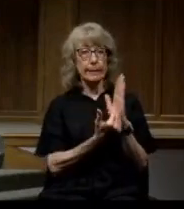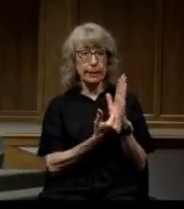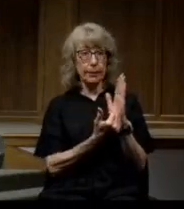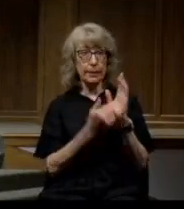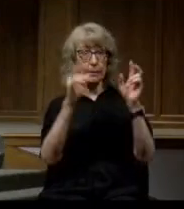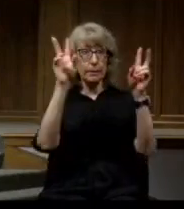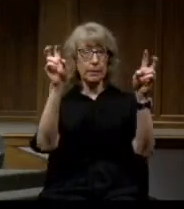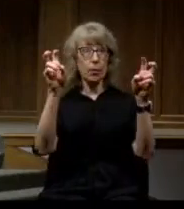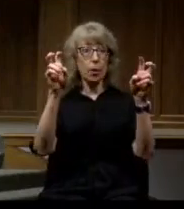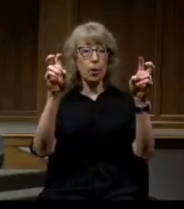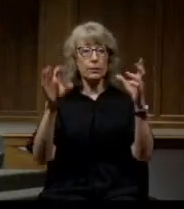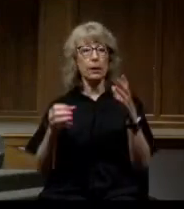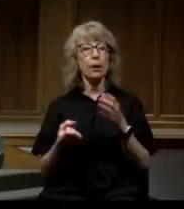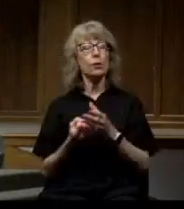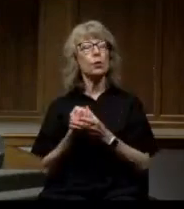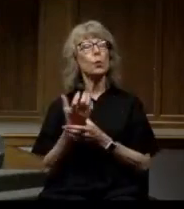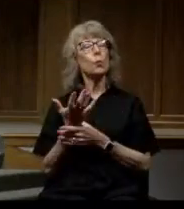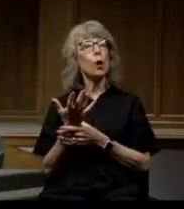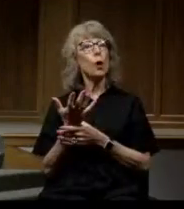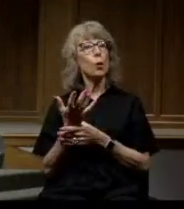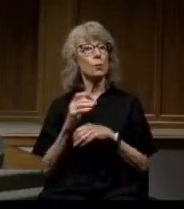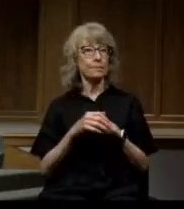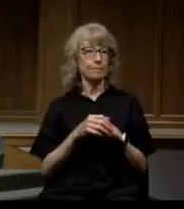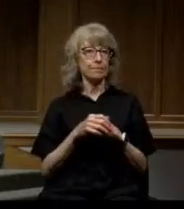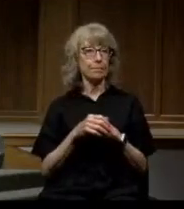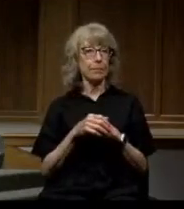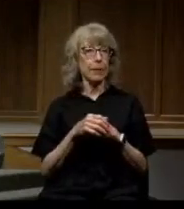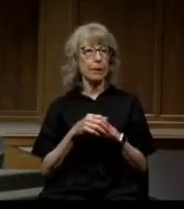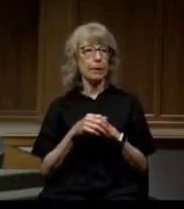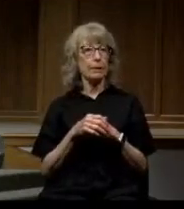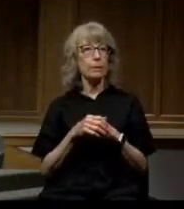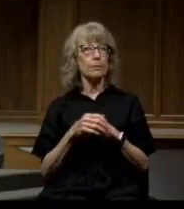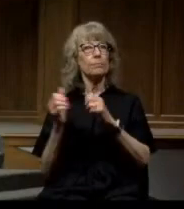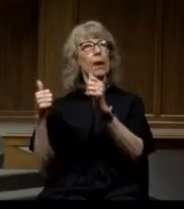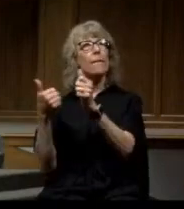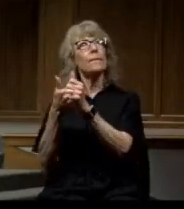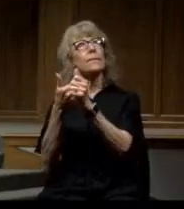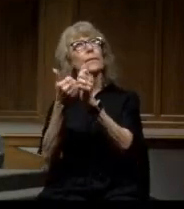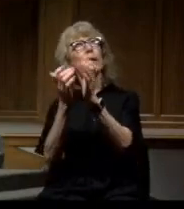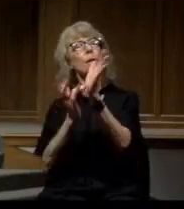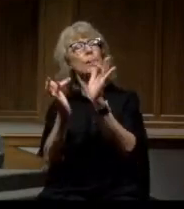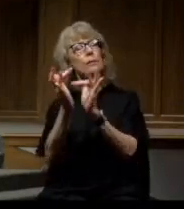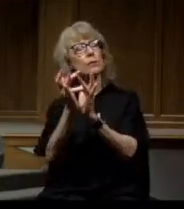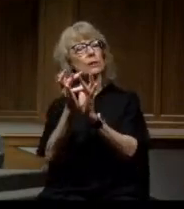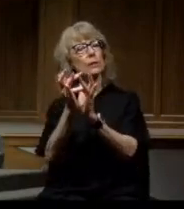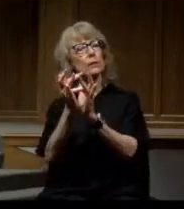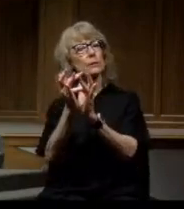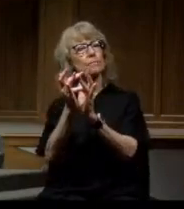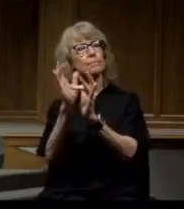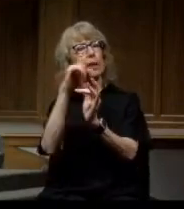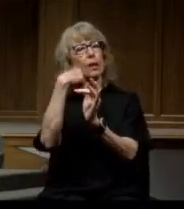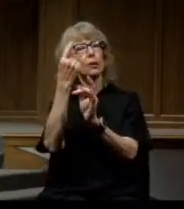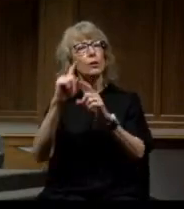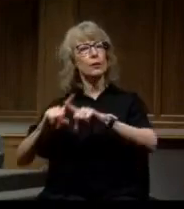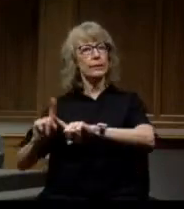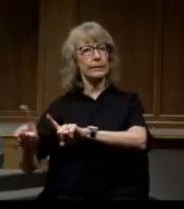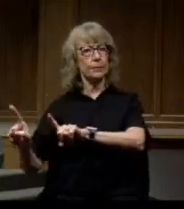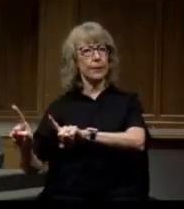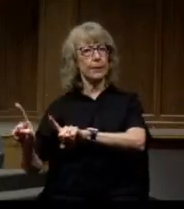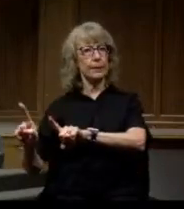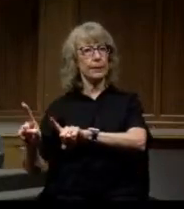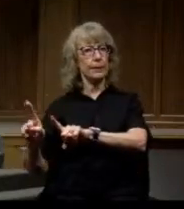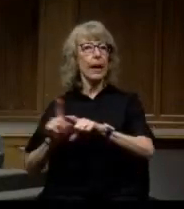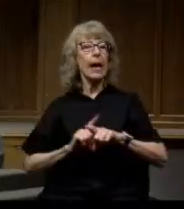about following Jesus looks a little different depending on your stage of life. So in the first half of